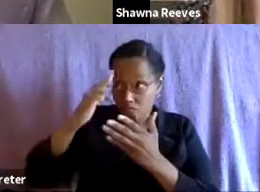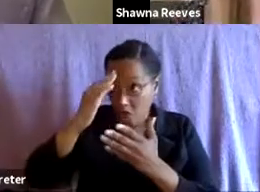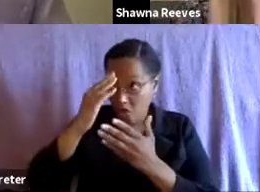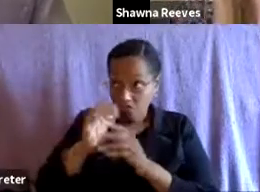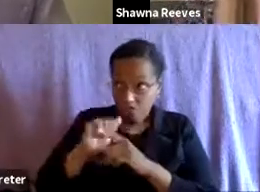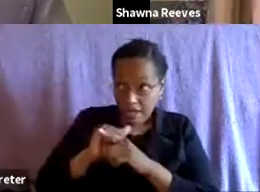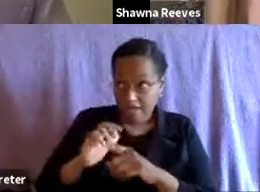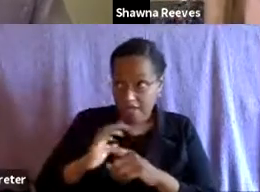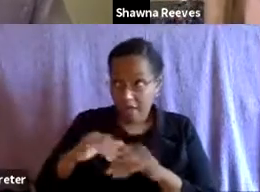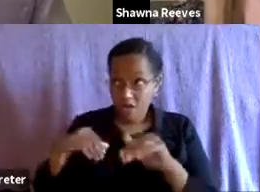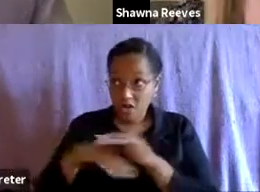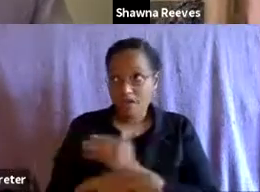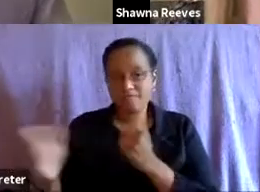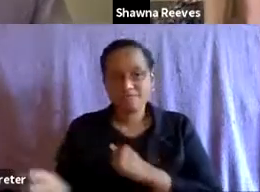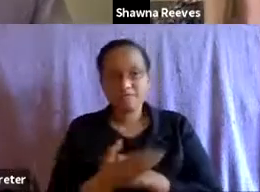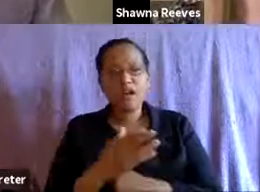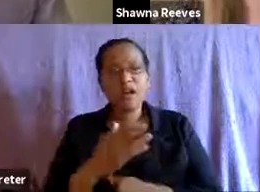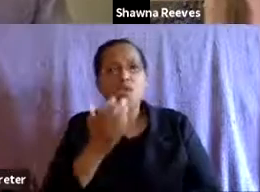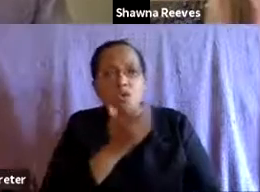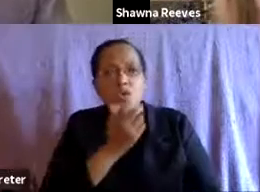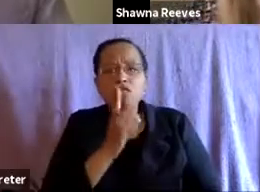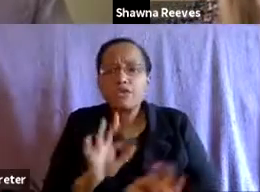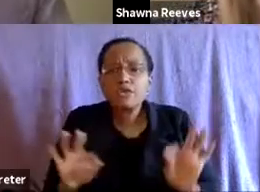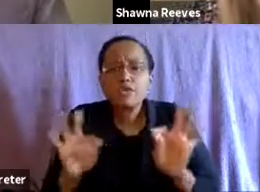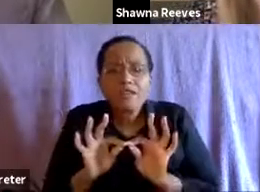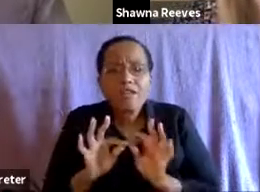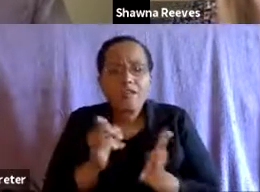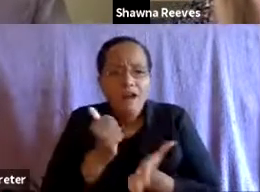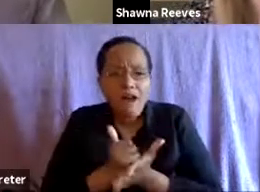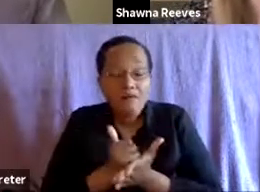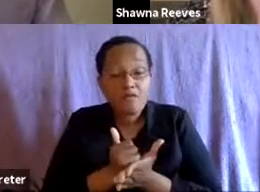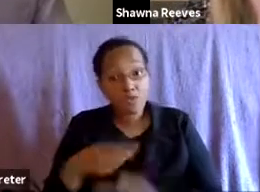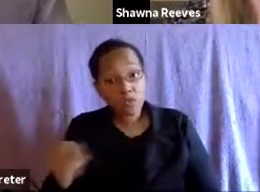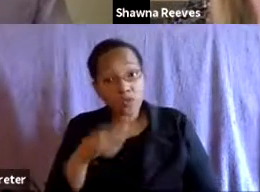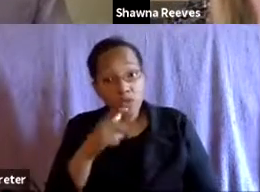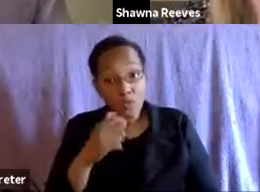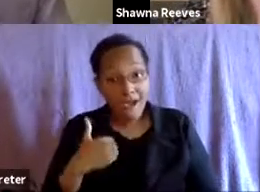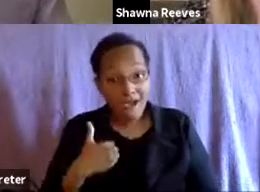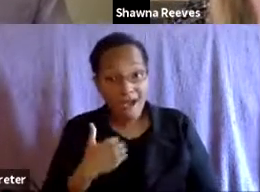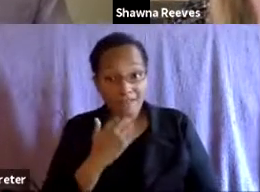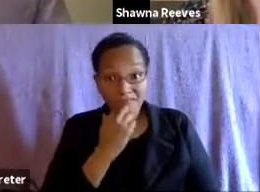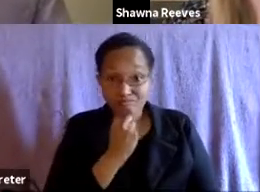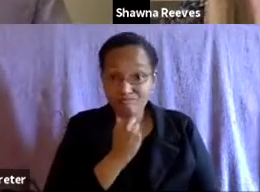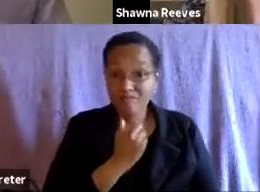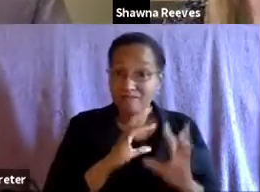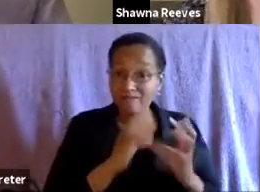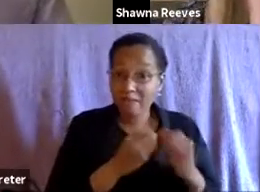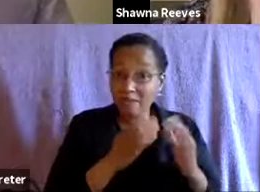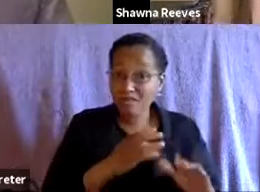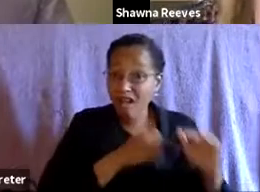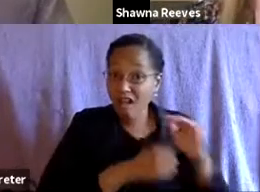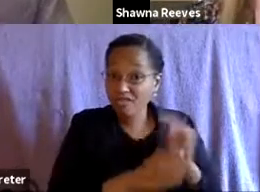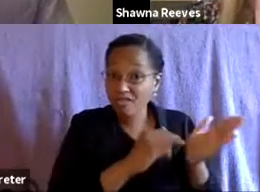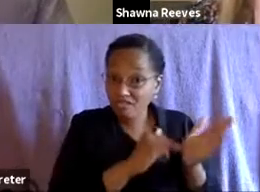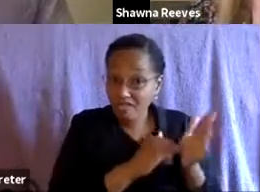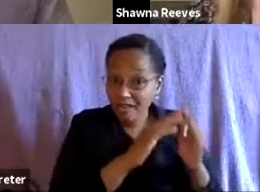social distance is, to go back in to provide that kind of support, we will be saving lives. And that